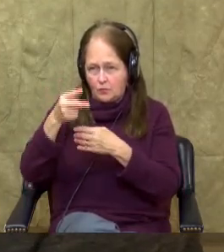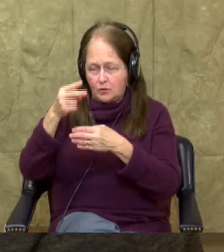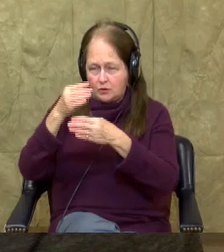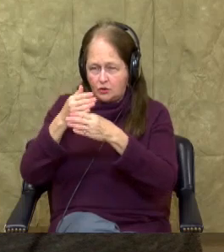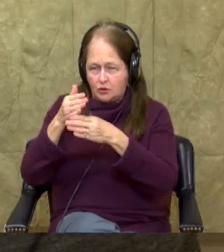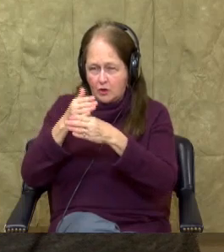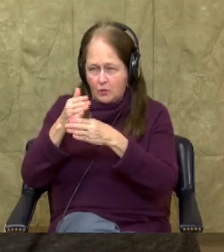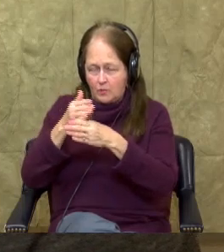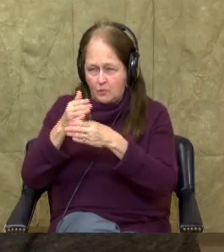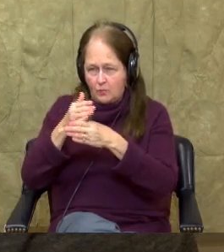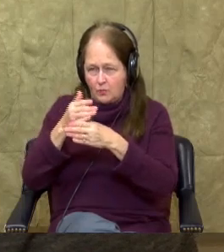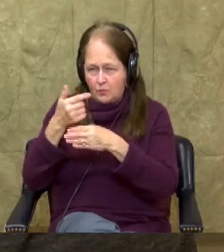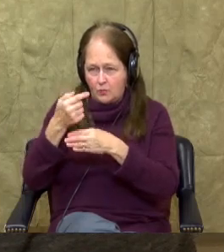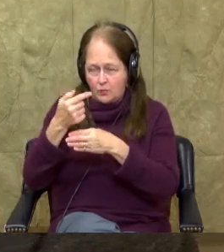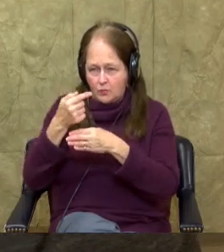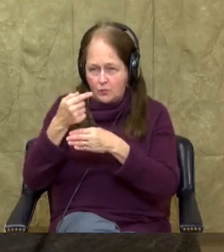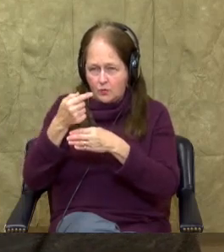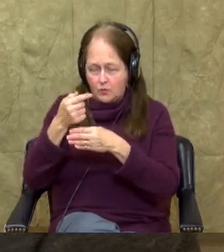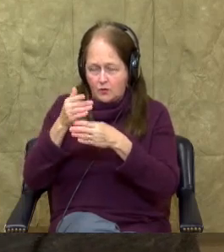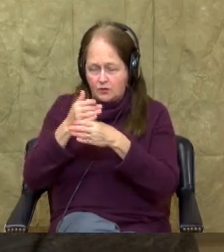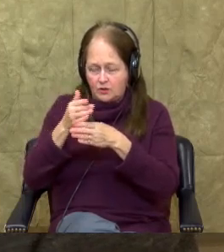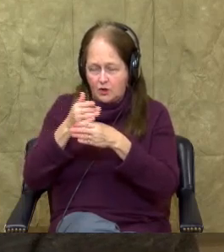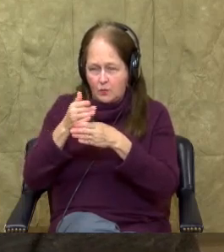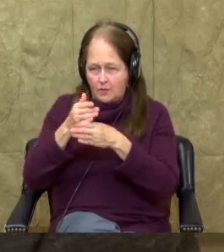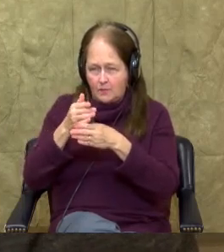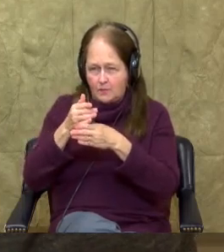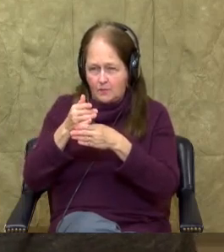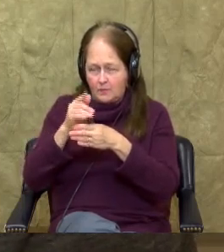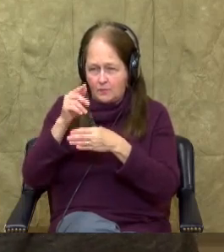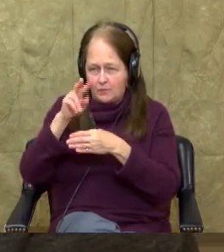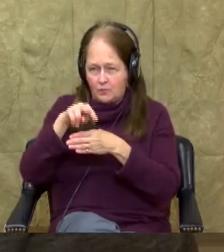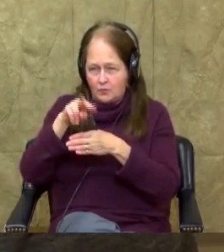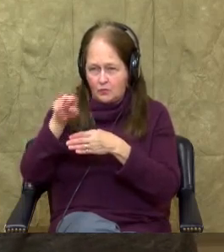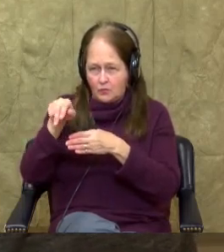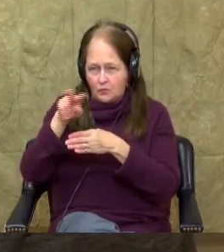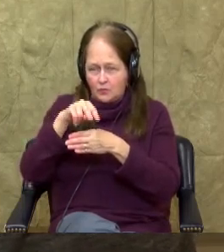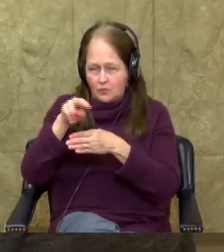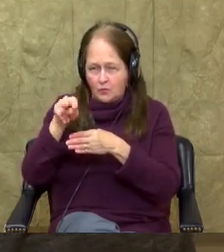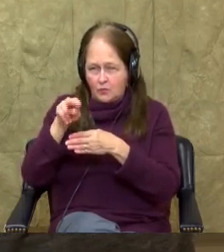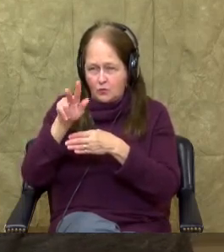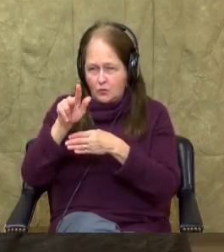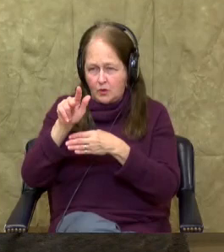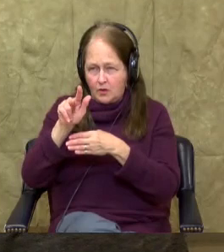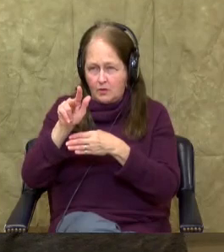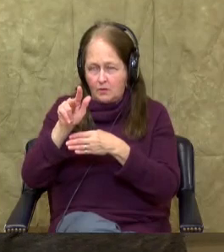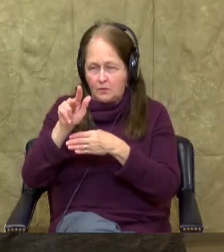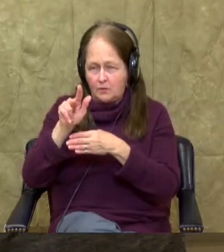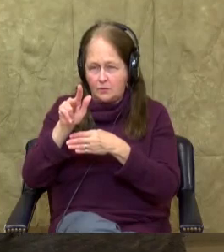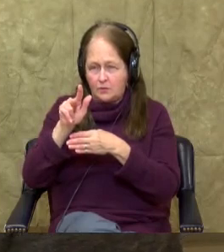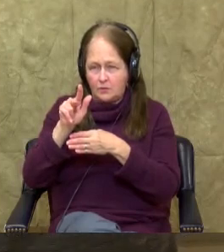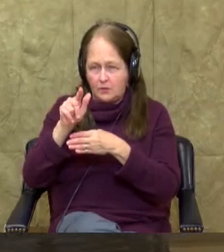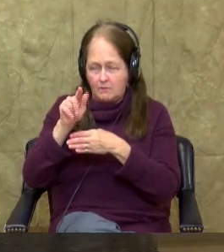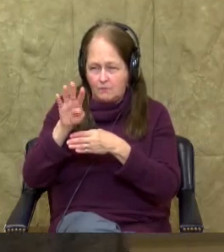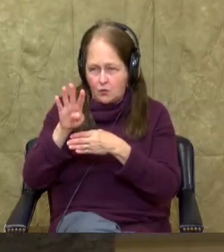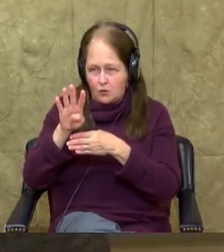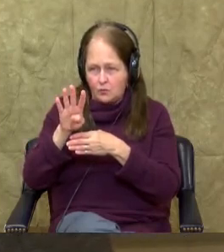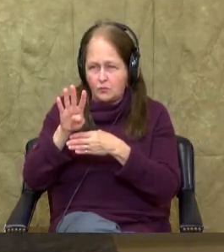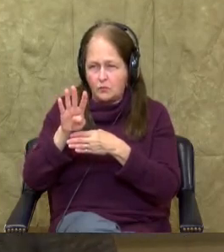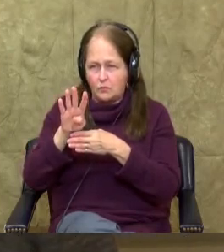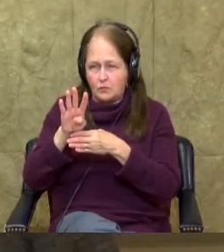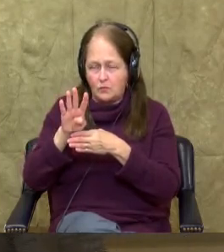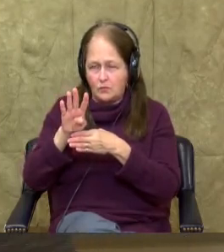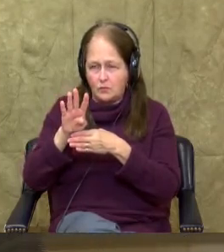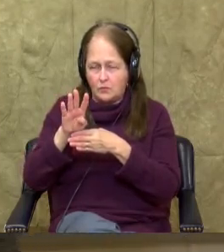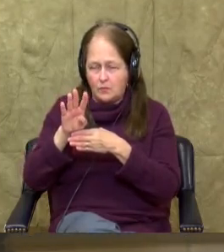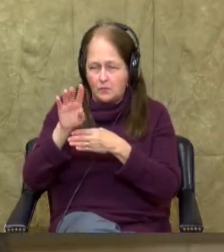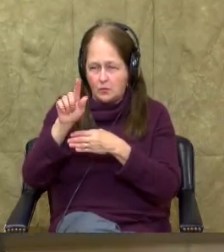sharing, 21 because they're sharing, 22, 23, 24. So